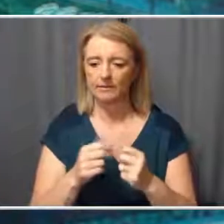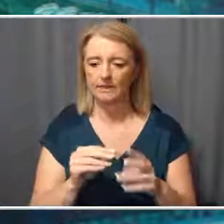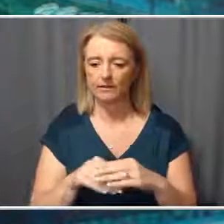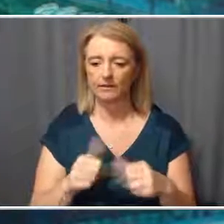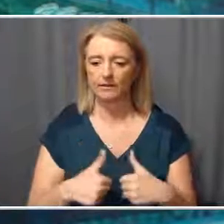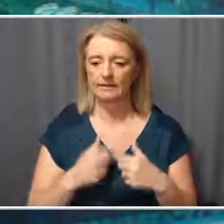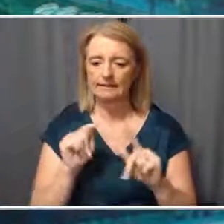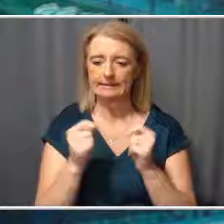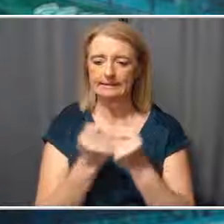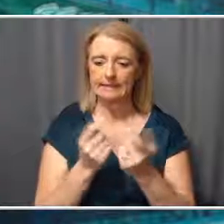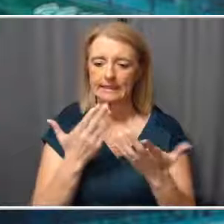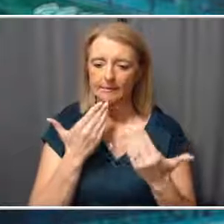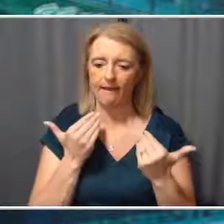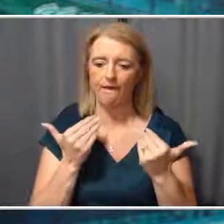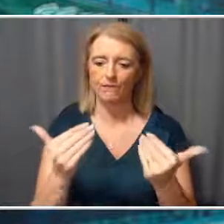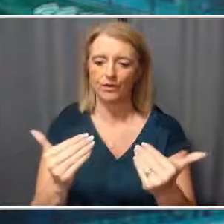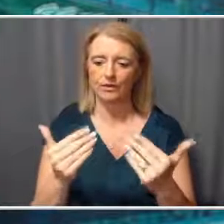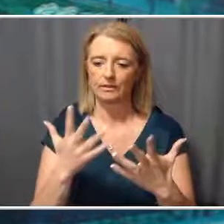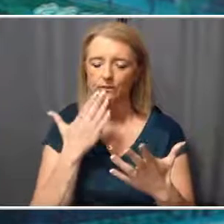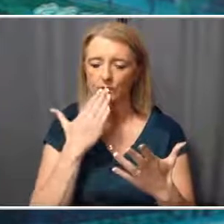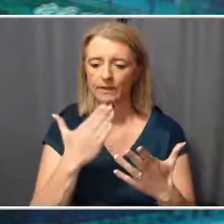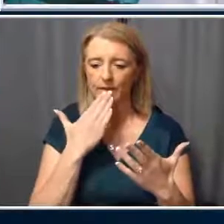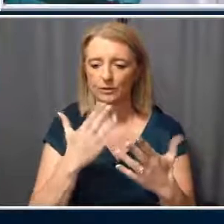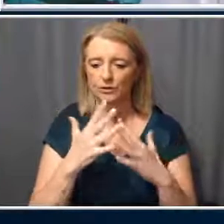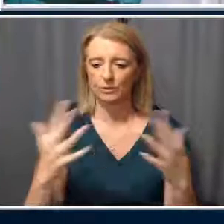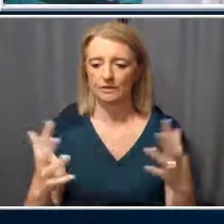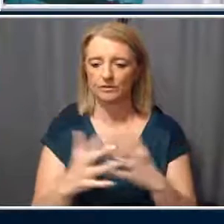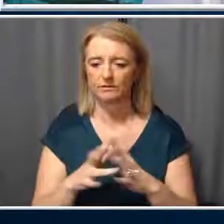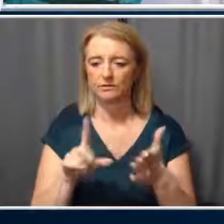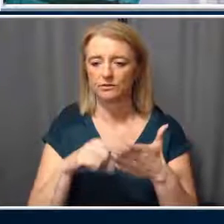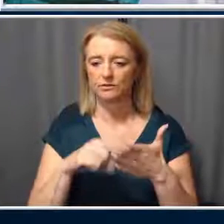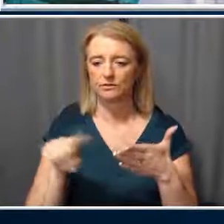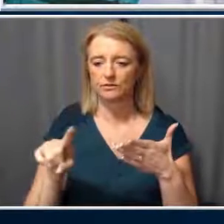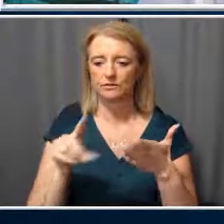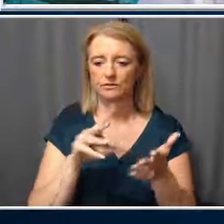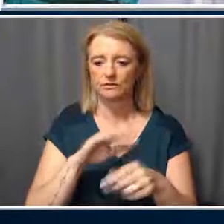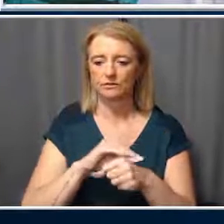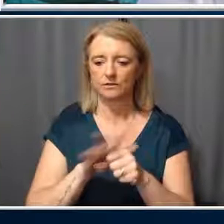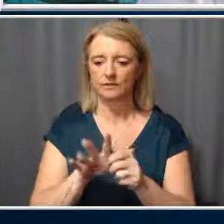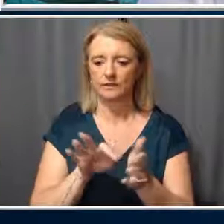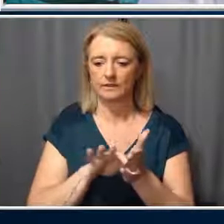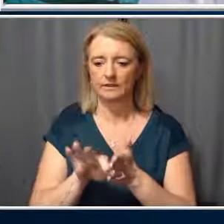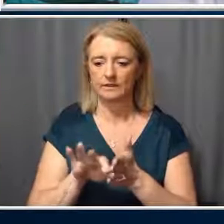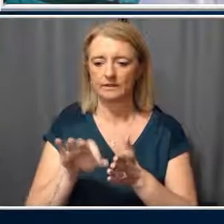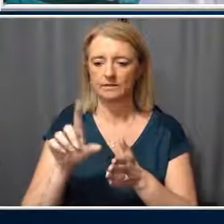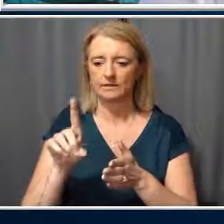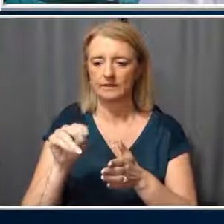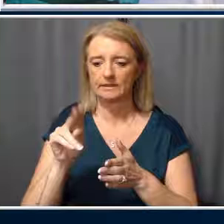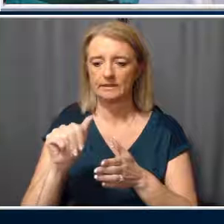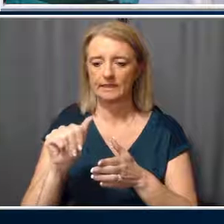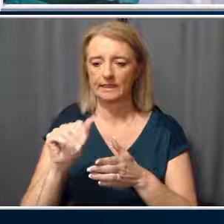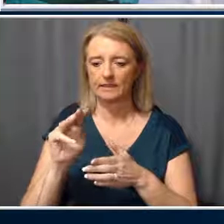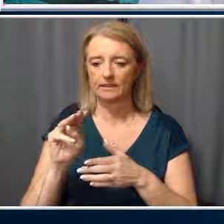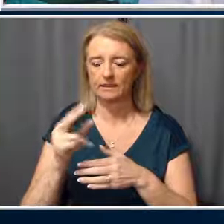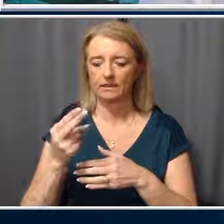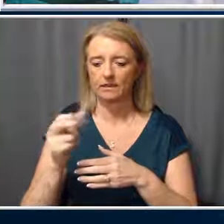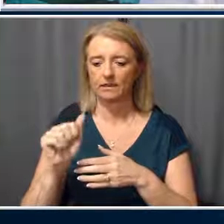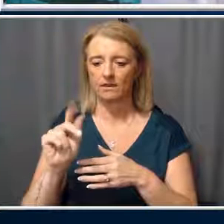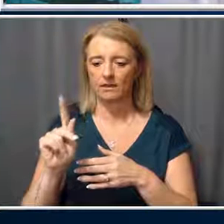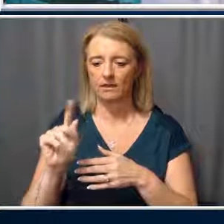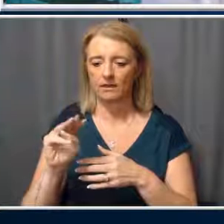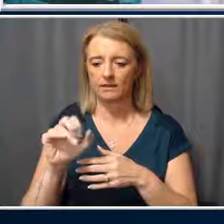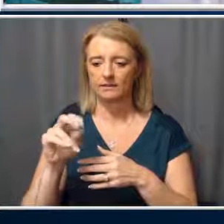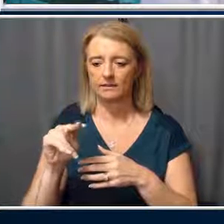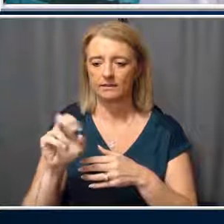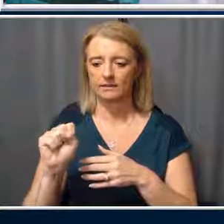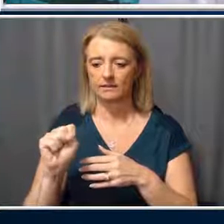you're exactly right about that. So we do expect those other respiratory viruses, again, other than SARS-CoV-2, to significantly decrease